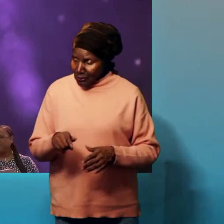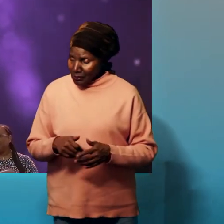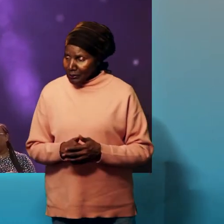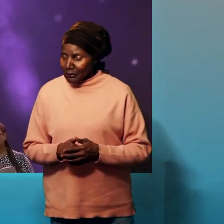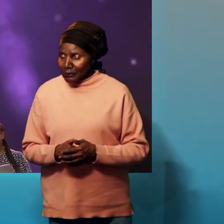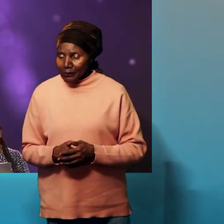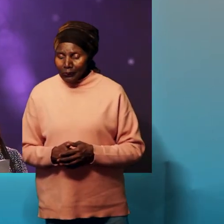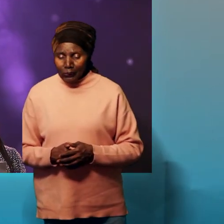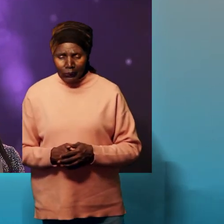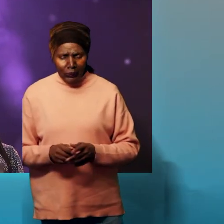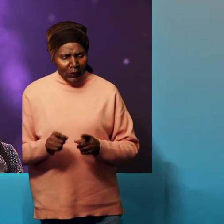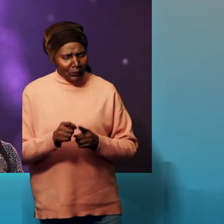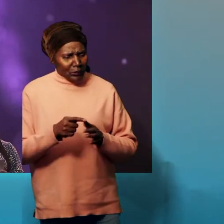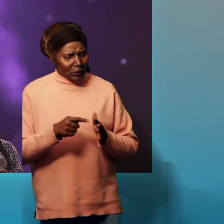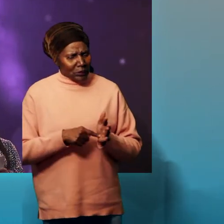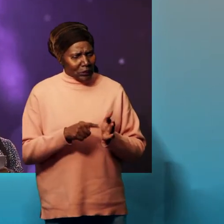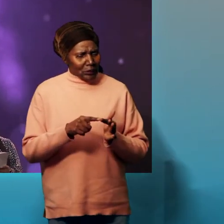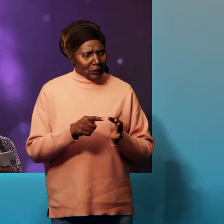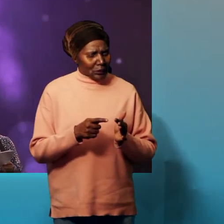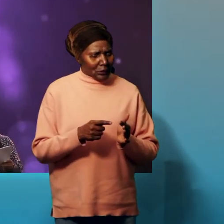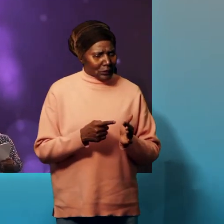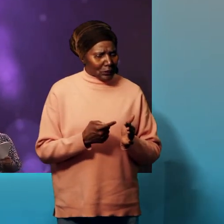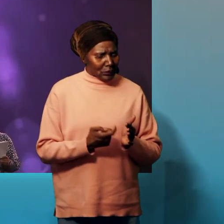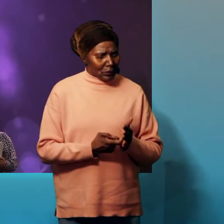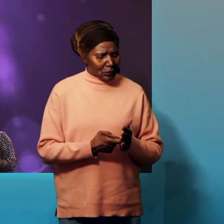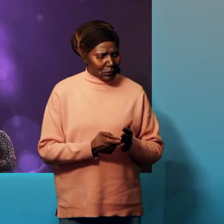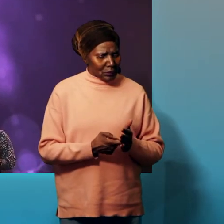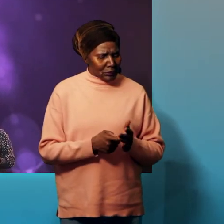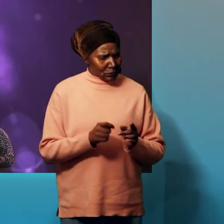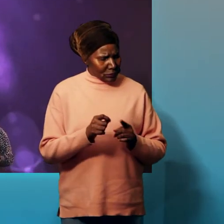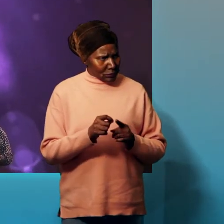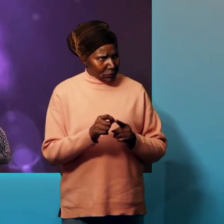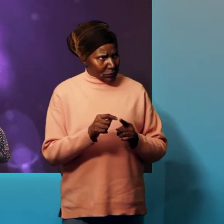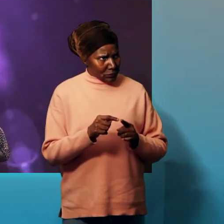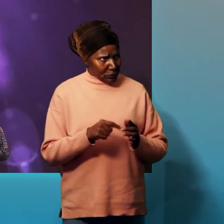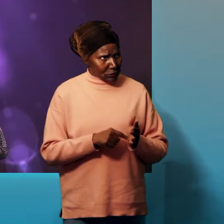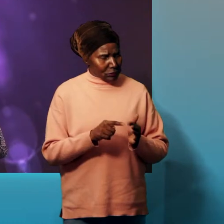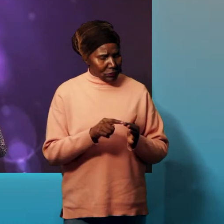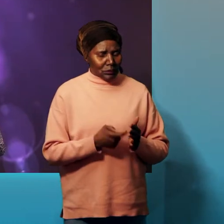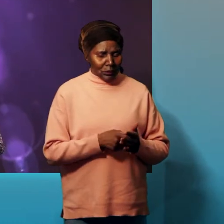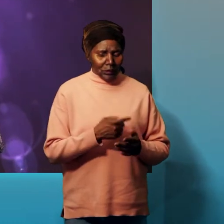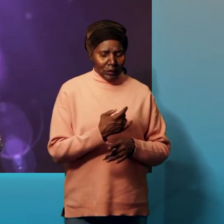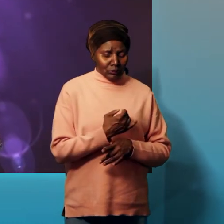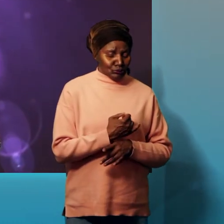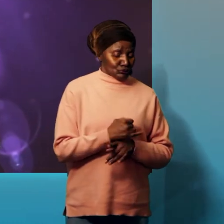Peter's denial predicted, and his fierce,